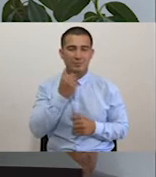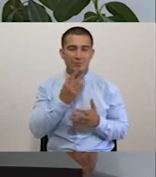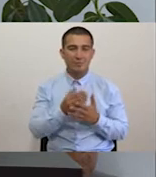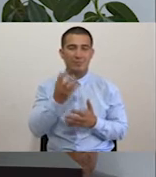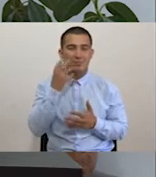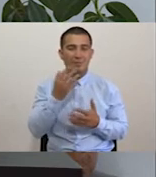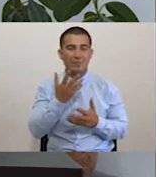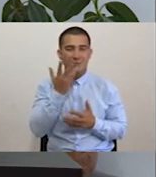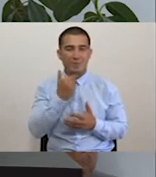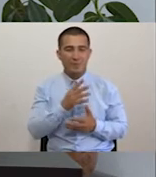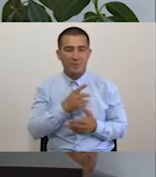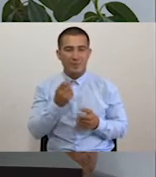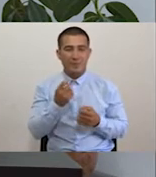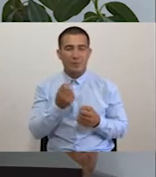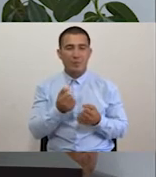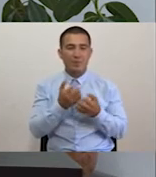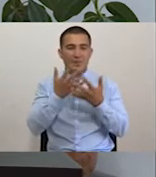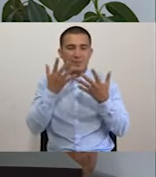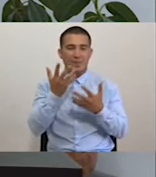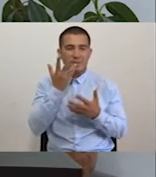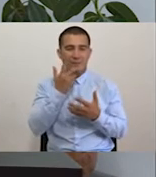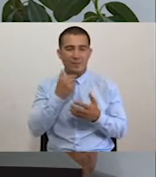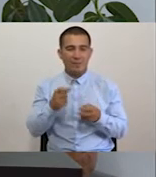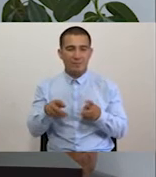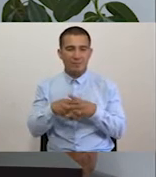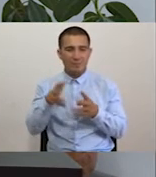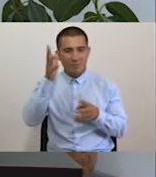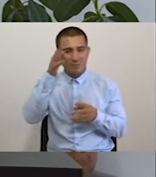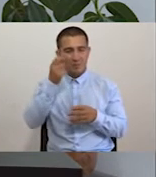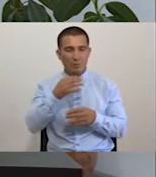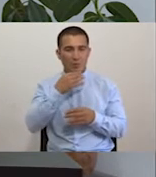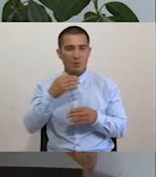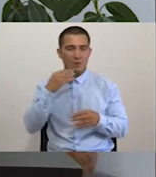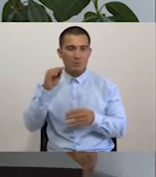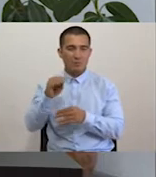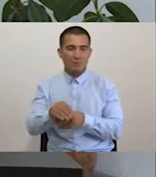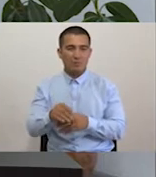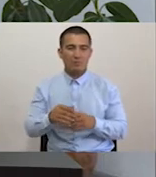rangidan foydalanib, ochroq tusdagi rang tayyorlab, mana suvdan ko'proq qo'shib